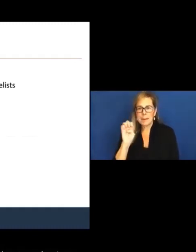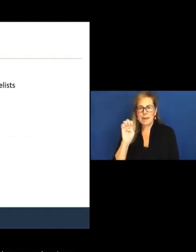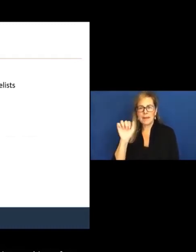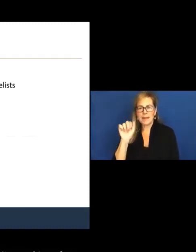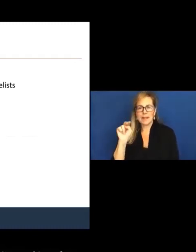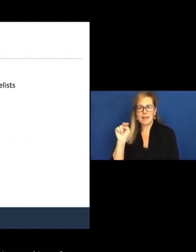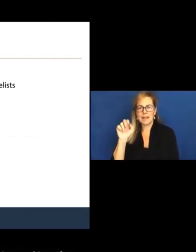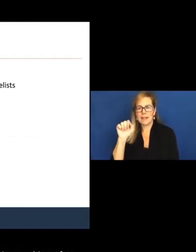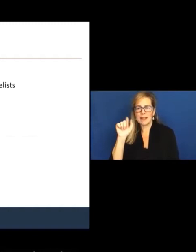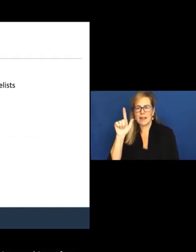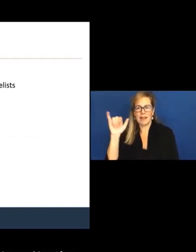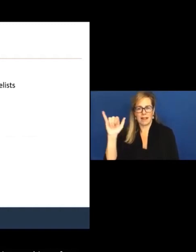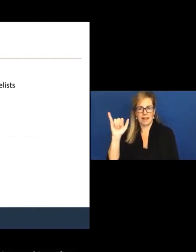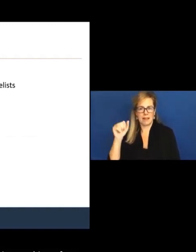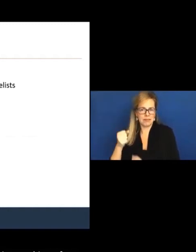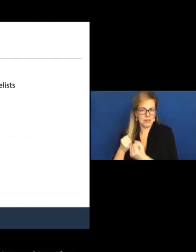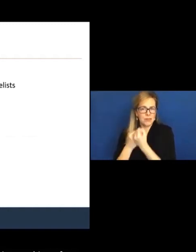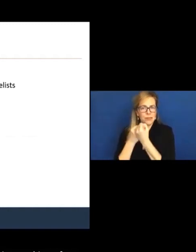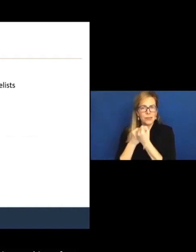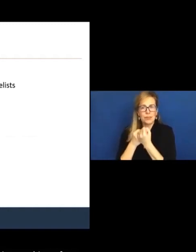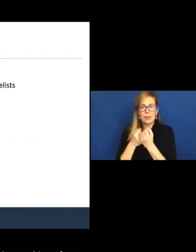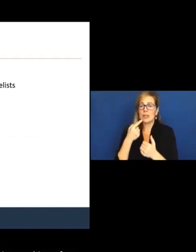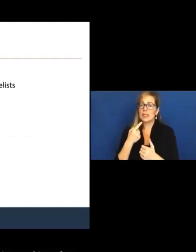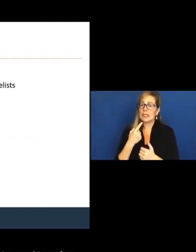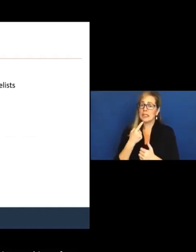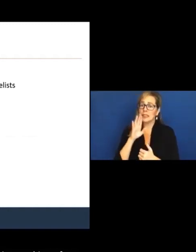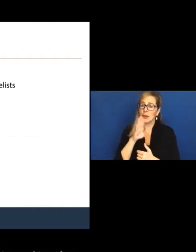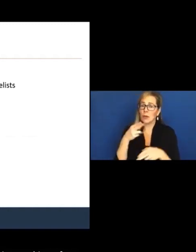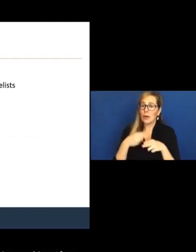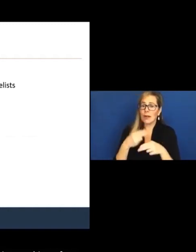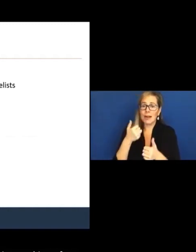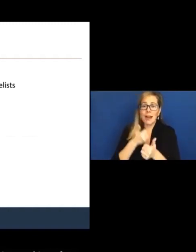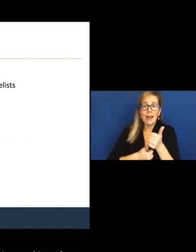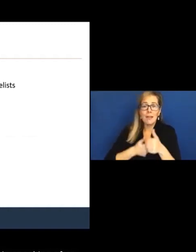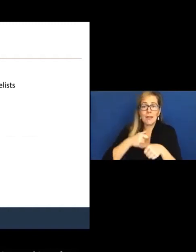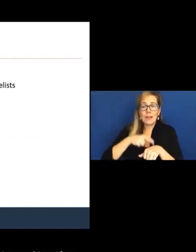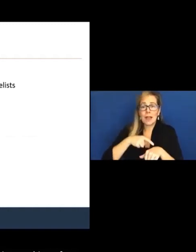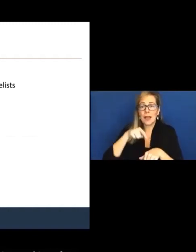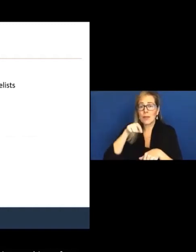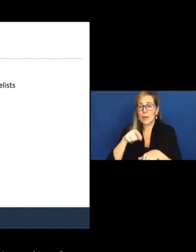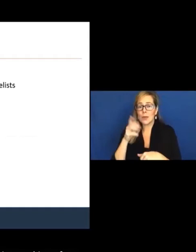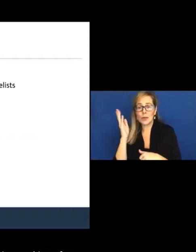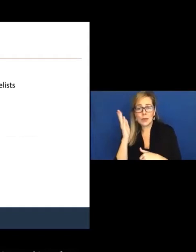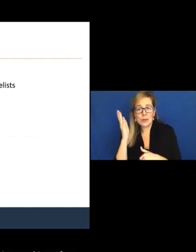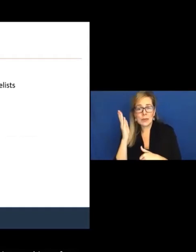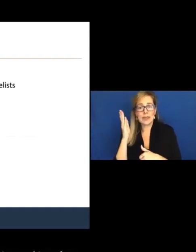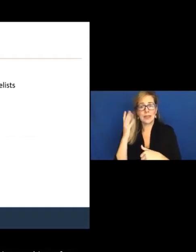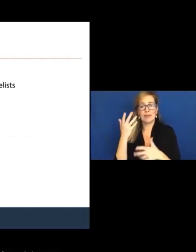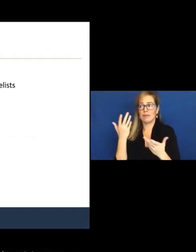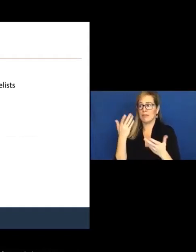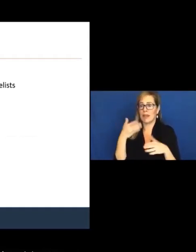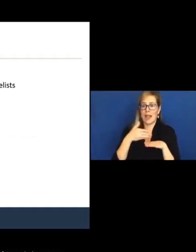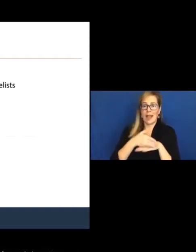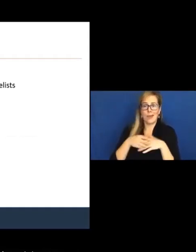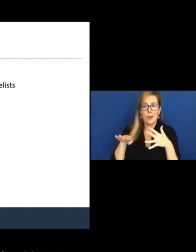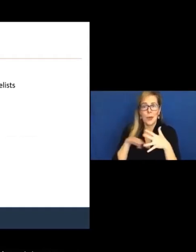So say your name every time you begin speaking after a break. This is really helpful when there